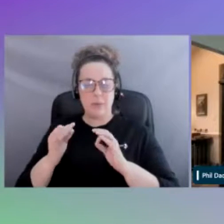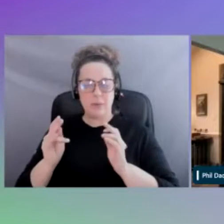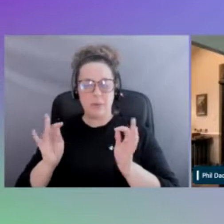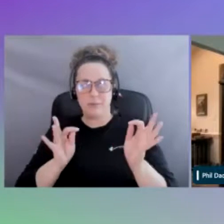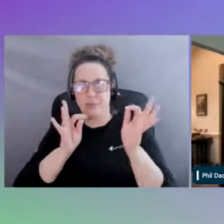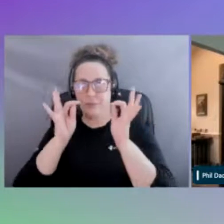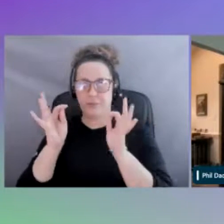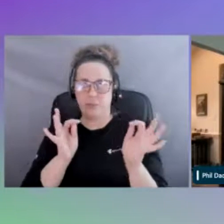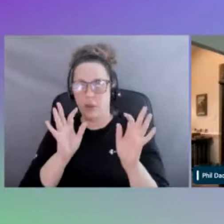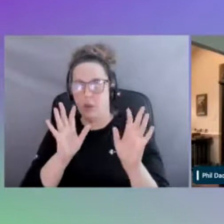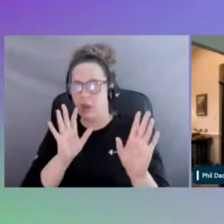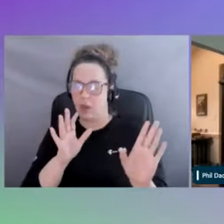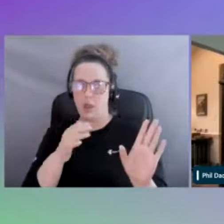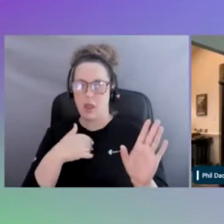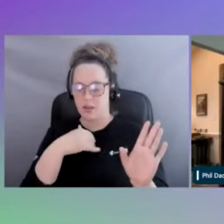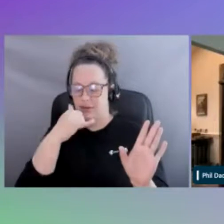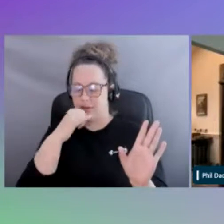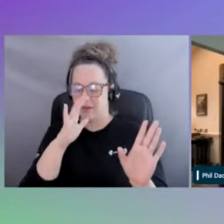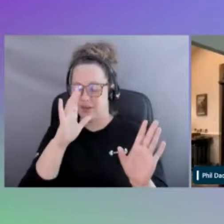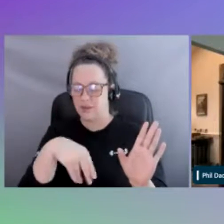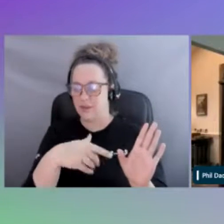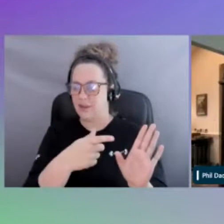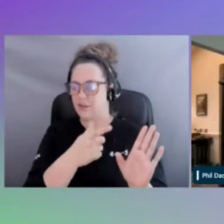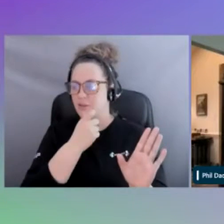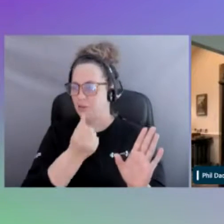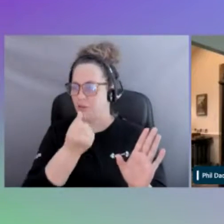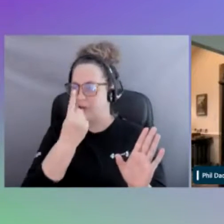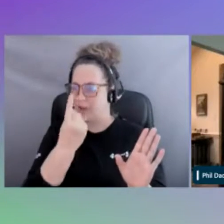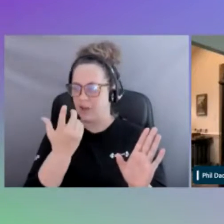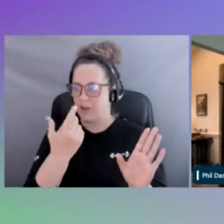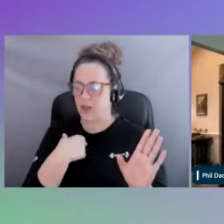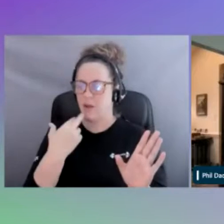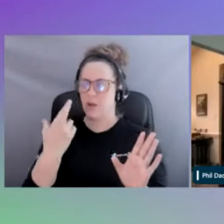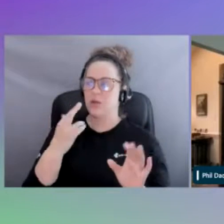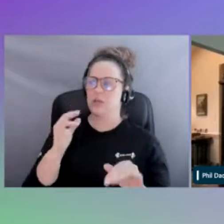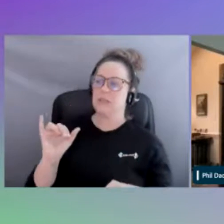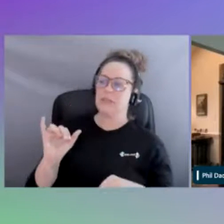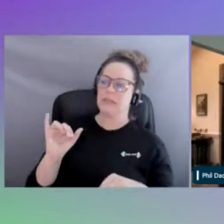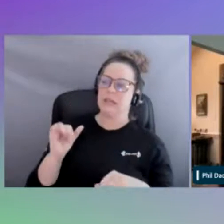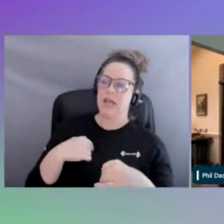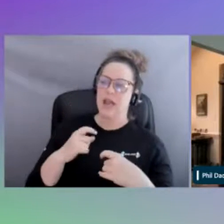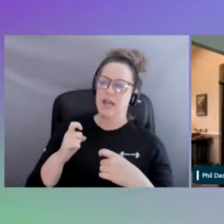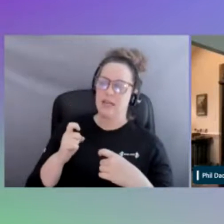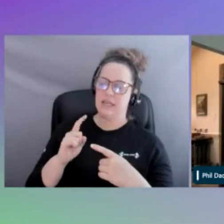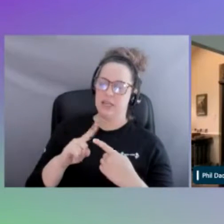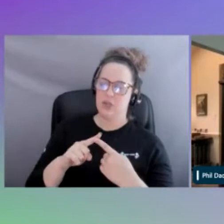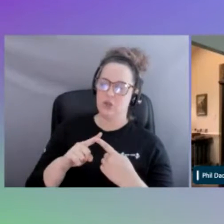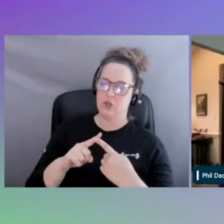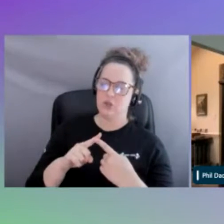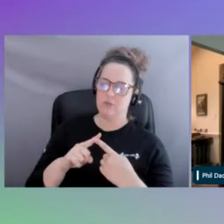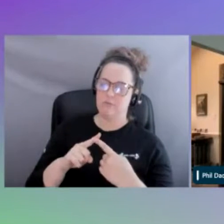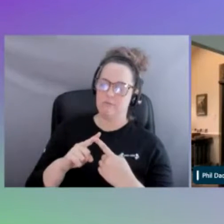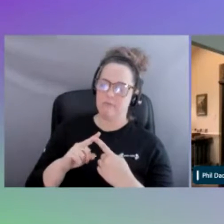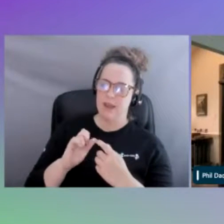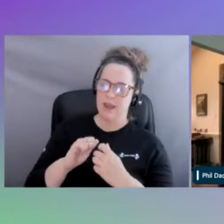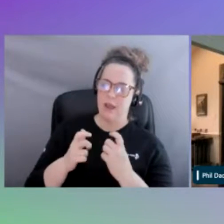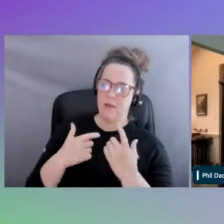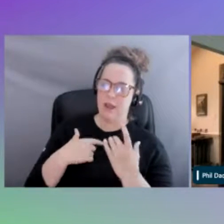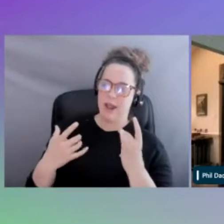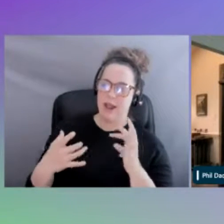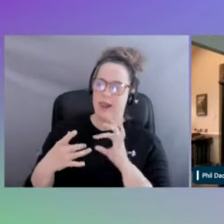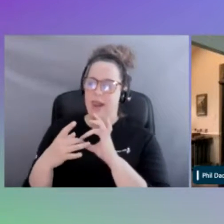and telling me that I was silly and I just didn't understand, that I realized I needed to get into their shoes to understand. And